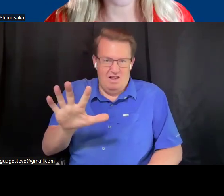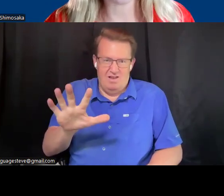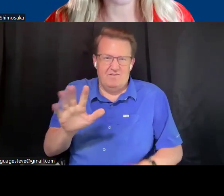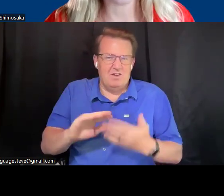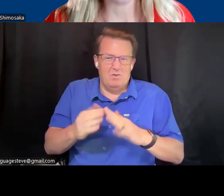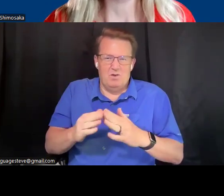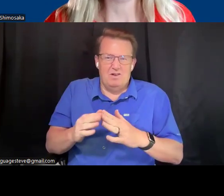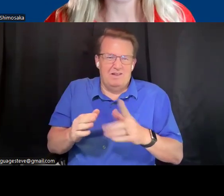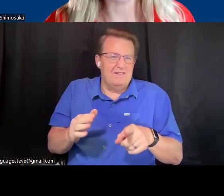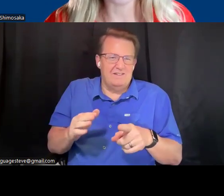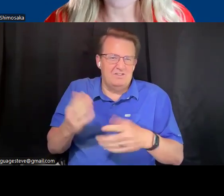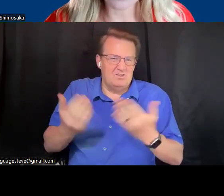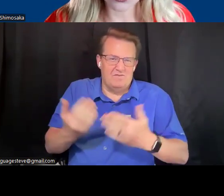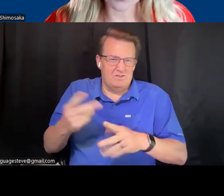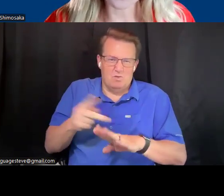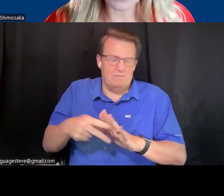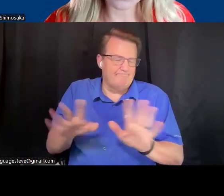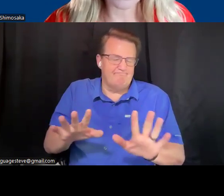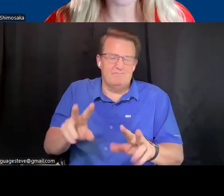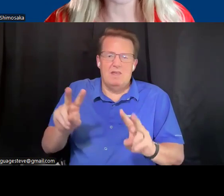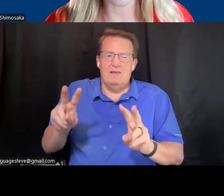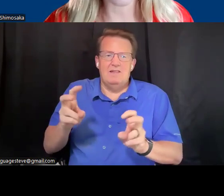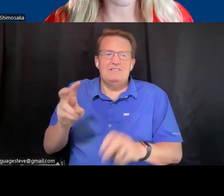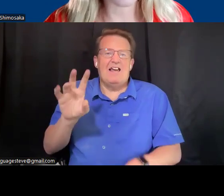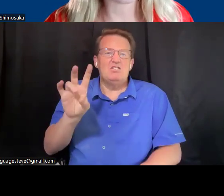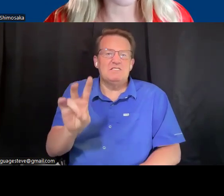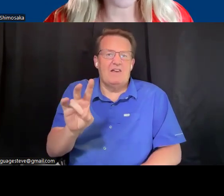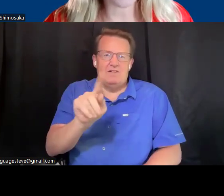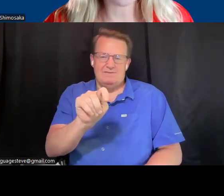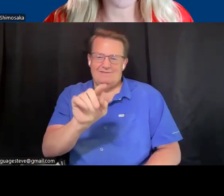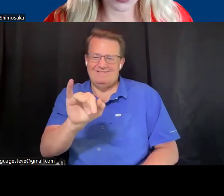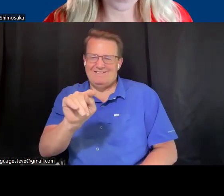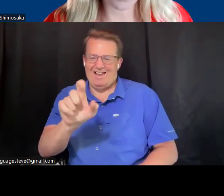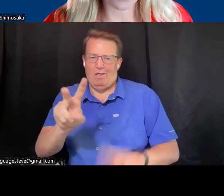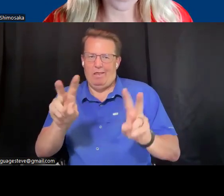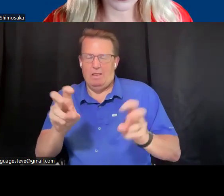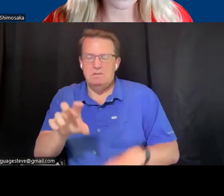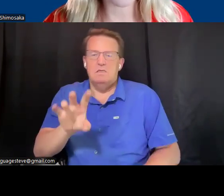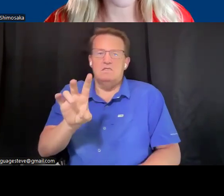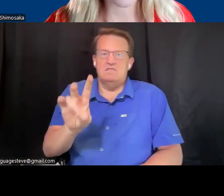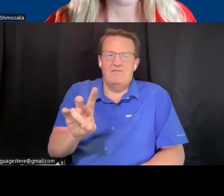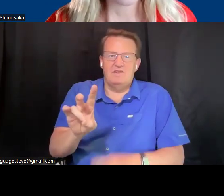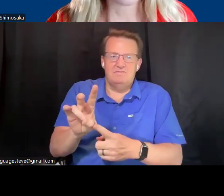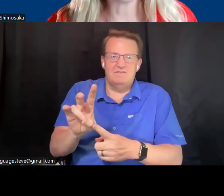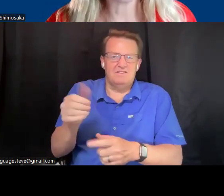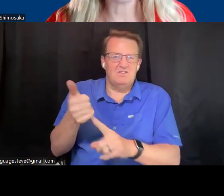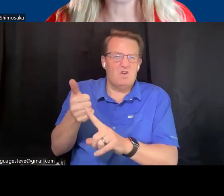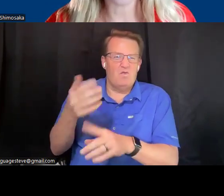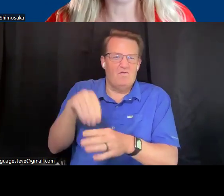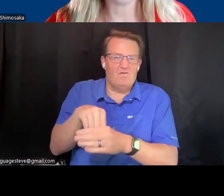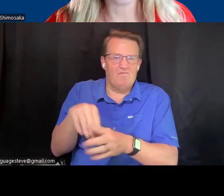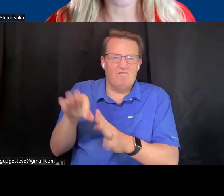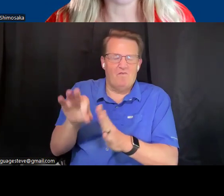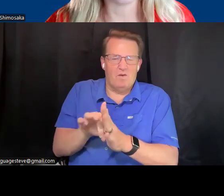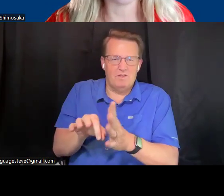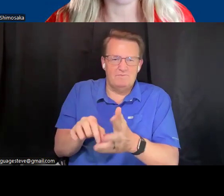Program. Title VII Ombudsman, which, as I said, has its own formula. Health Insurance Counseling